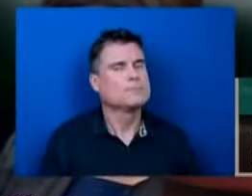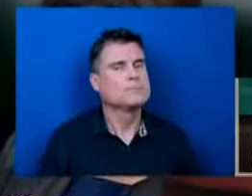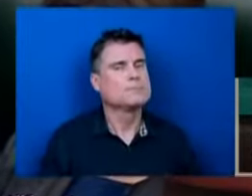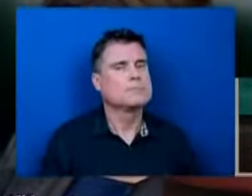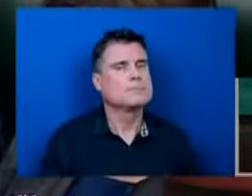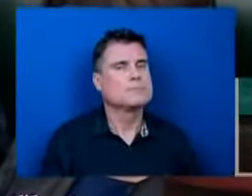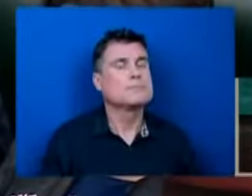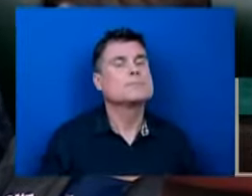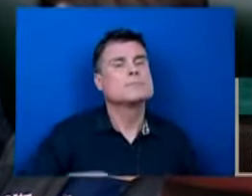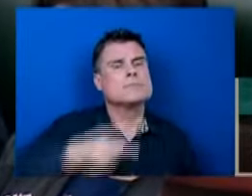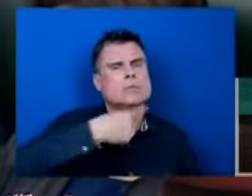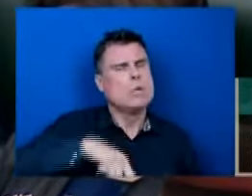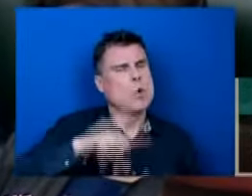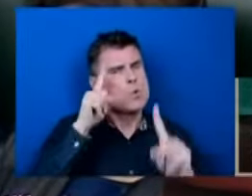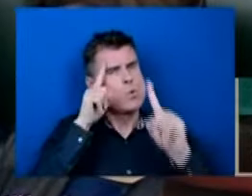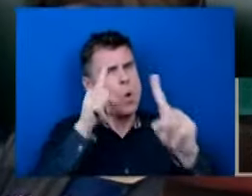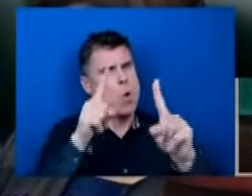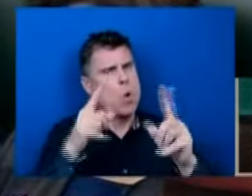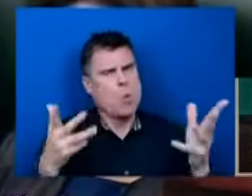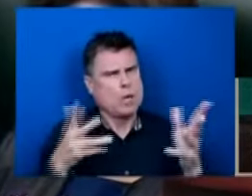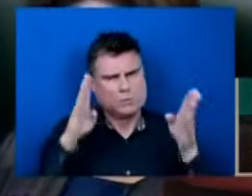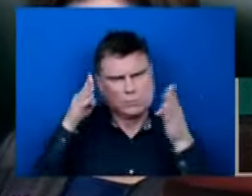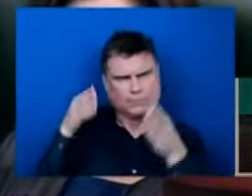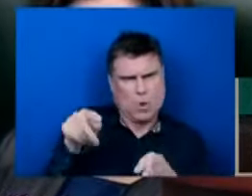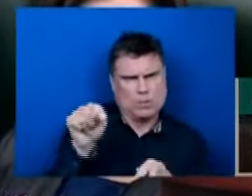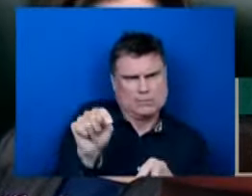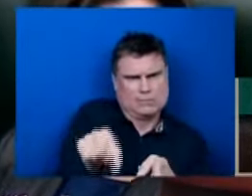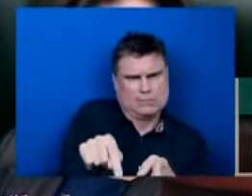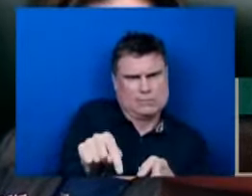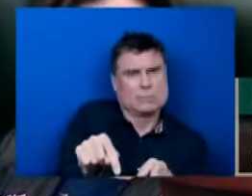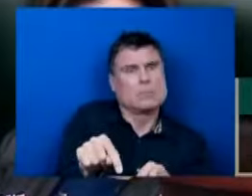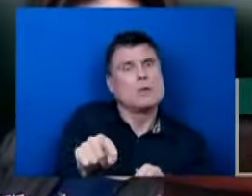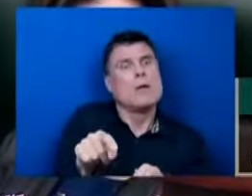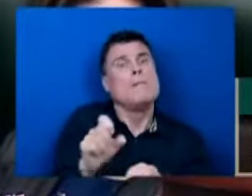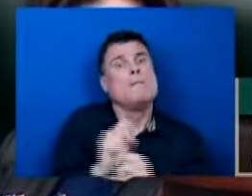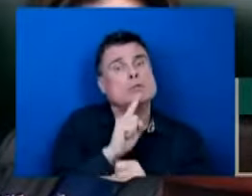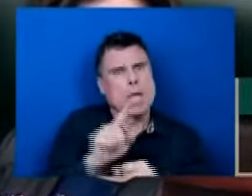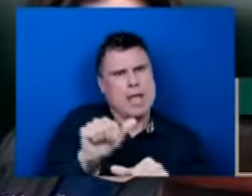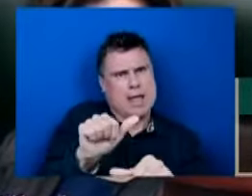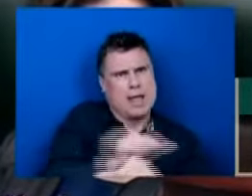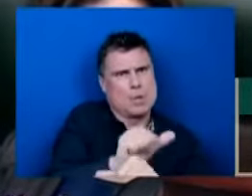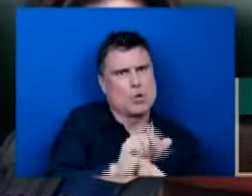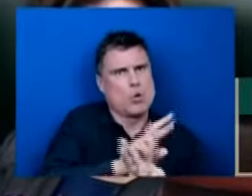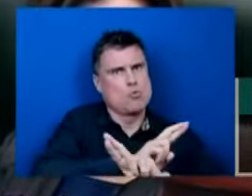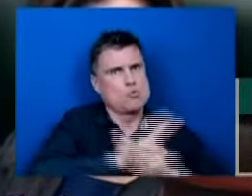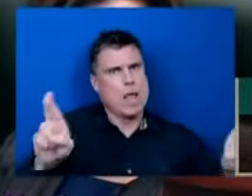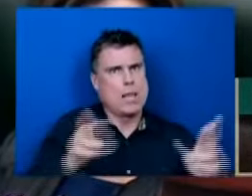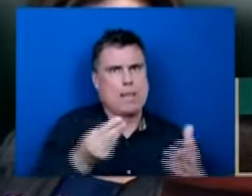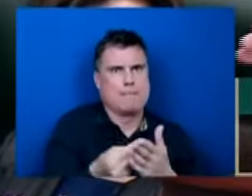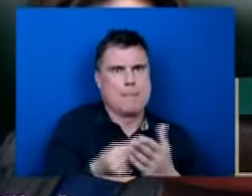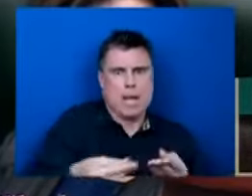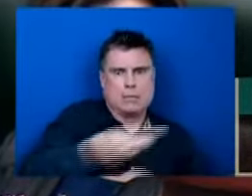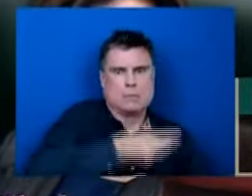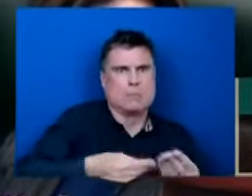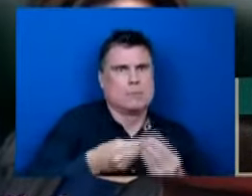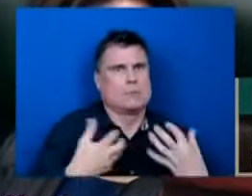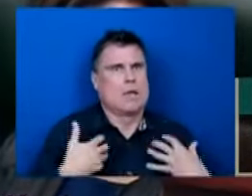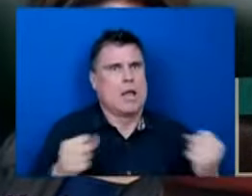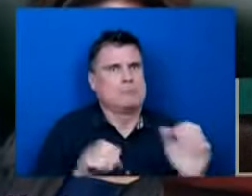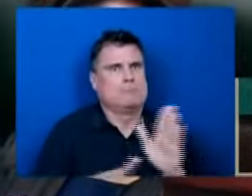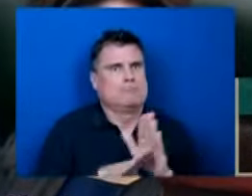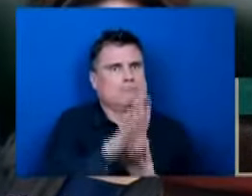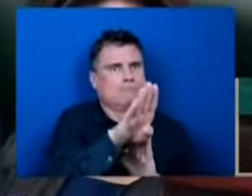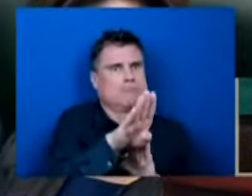for not just economic recovery, but long-term exceptional economic growth. We're unwavering in